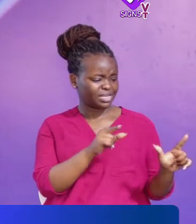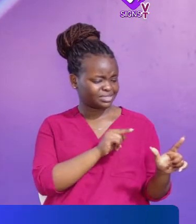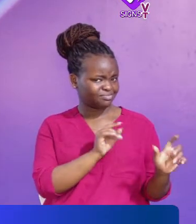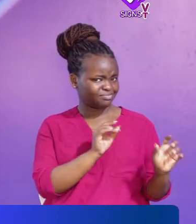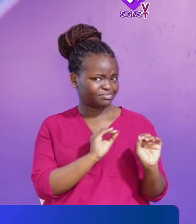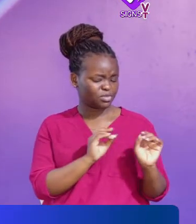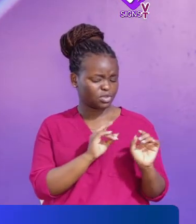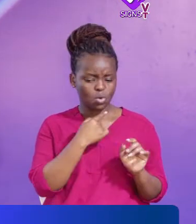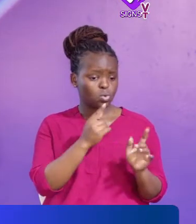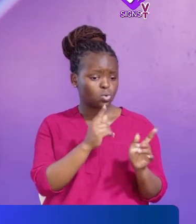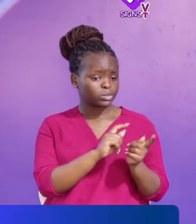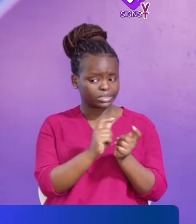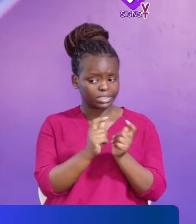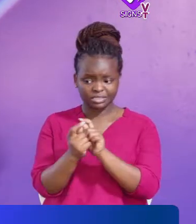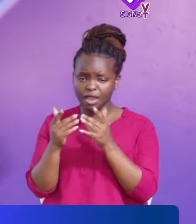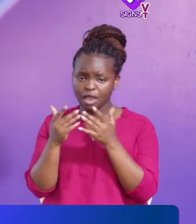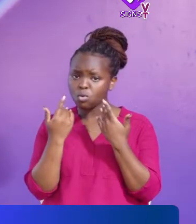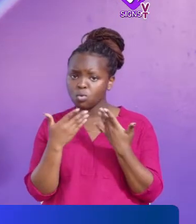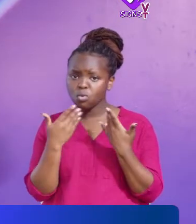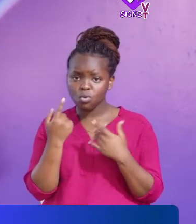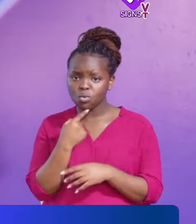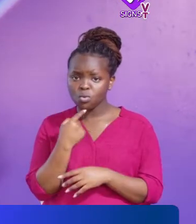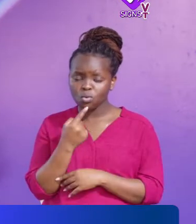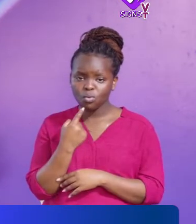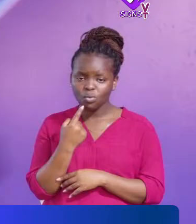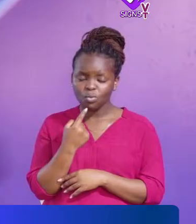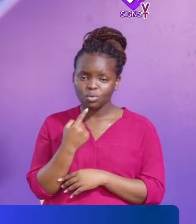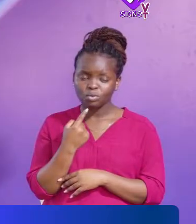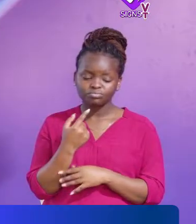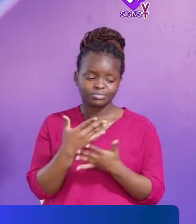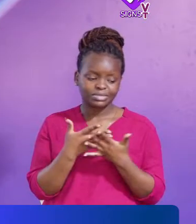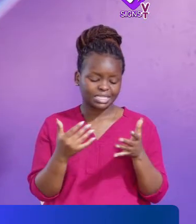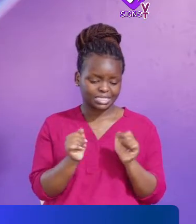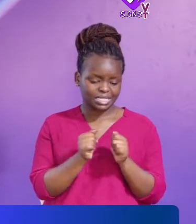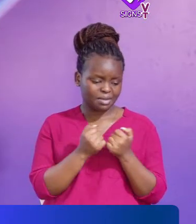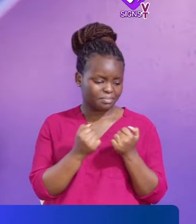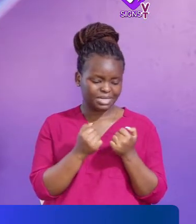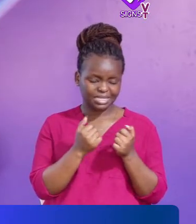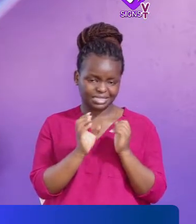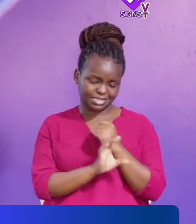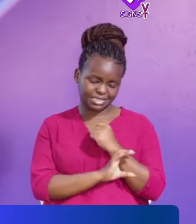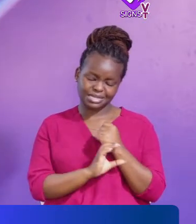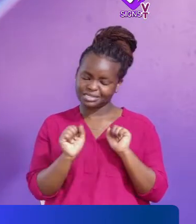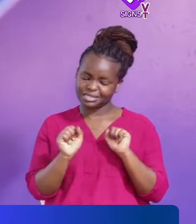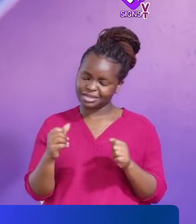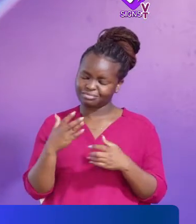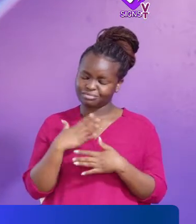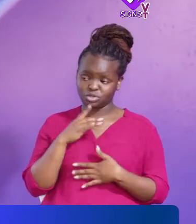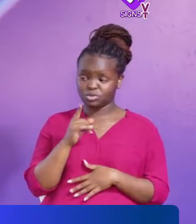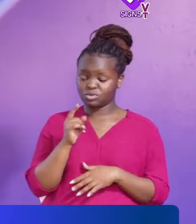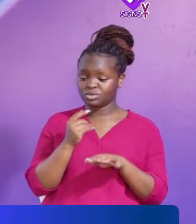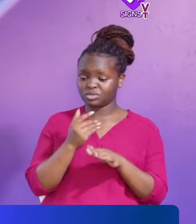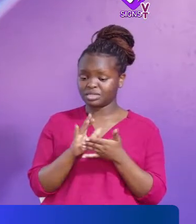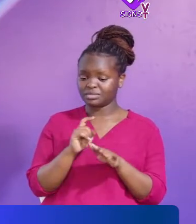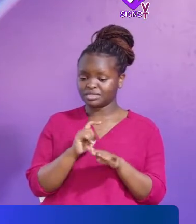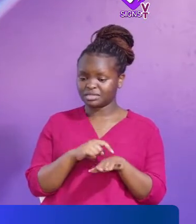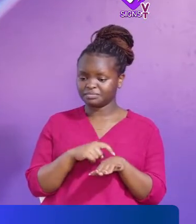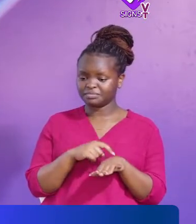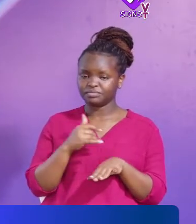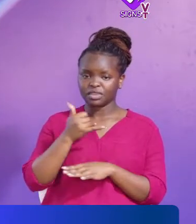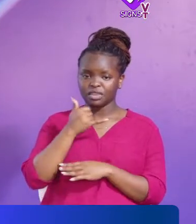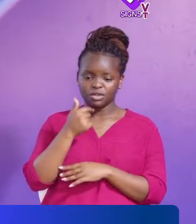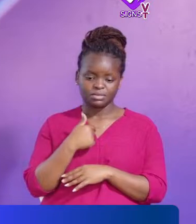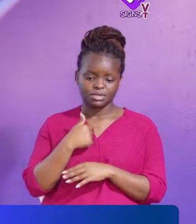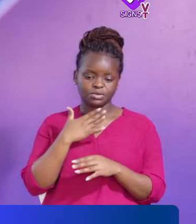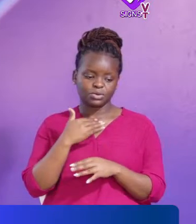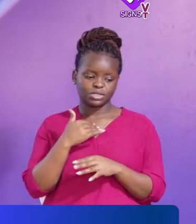transfer? I learned the kind of things happening in this country can amaze you. There's a time when some boy called me and told me they want to give me a